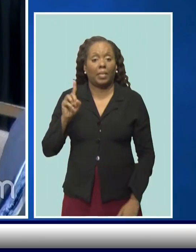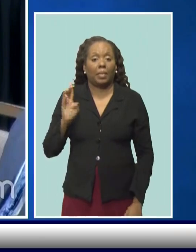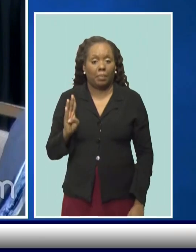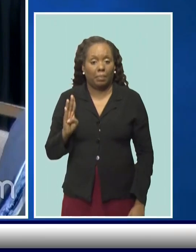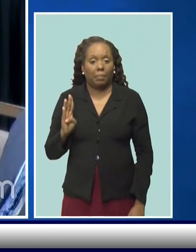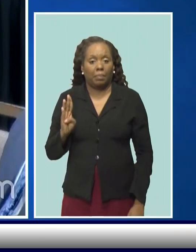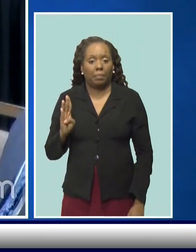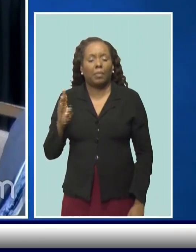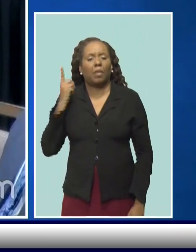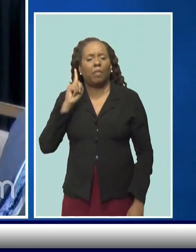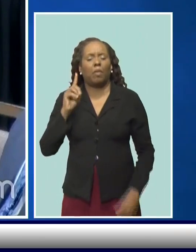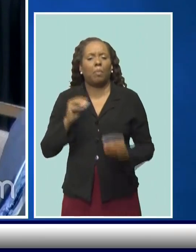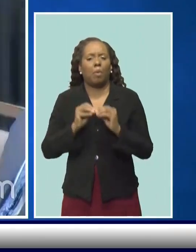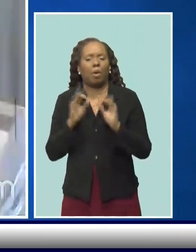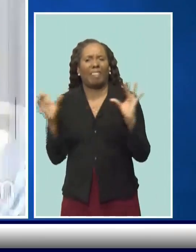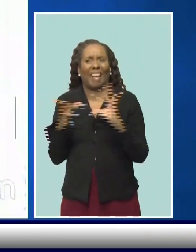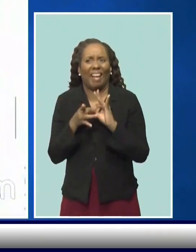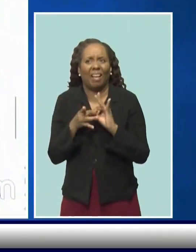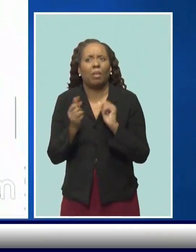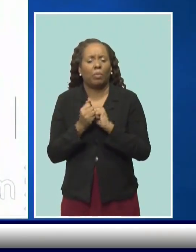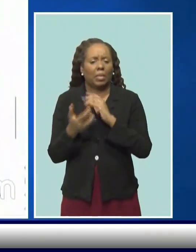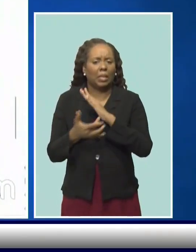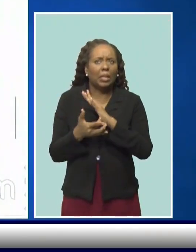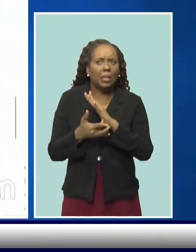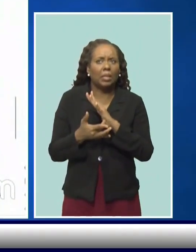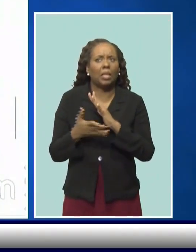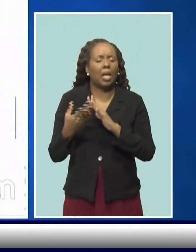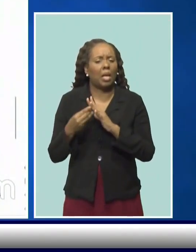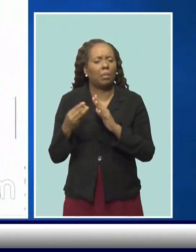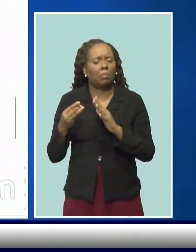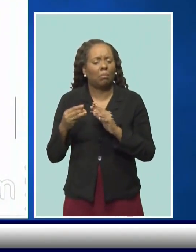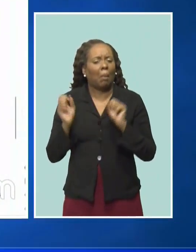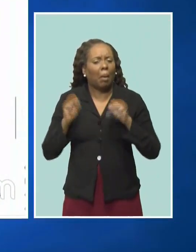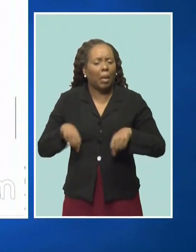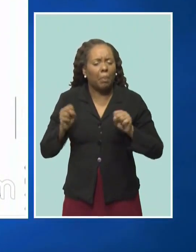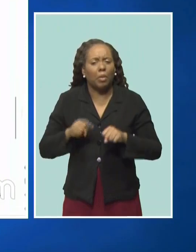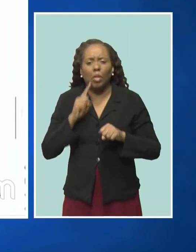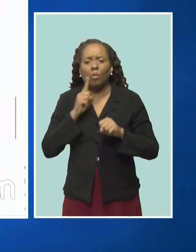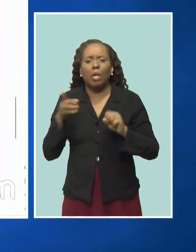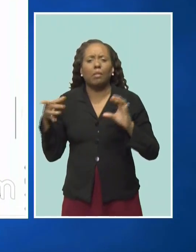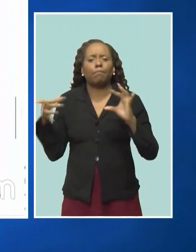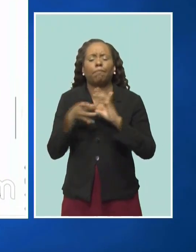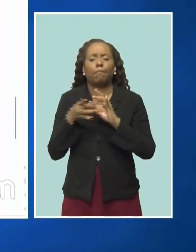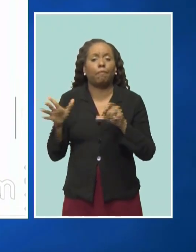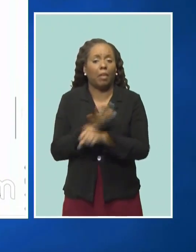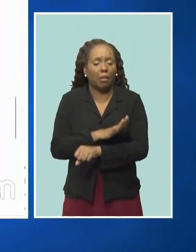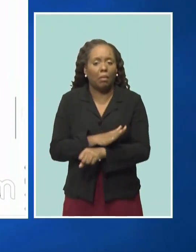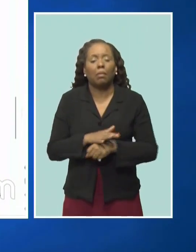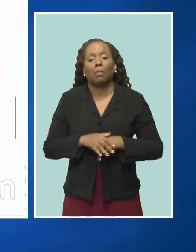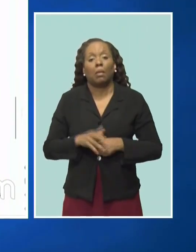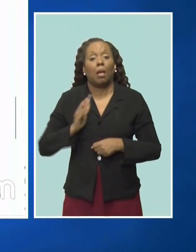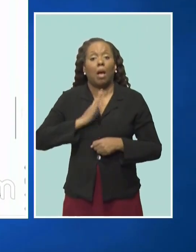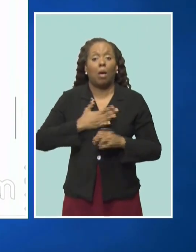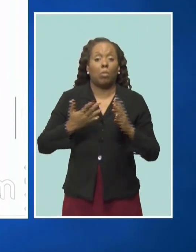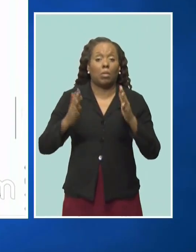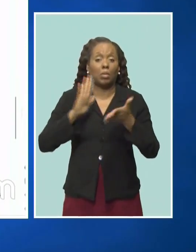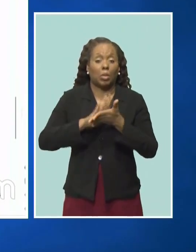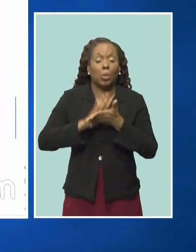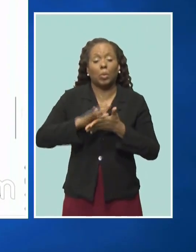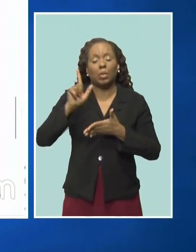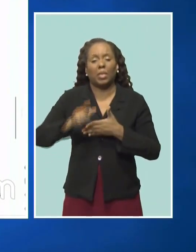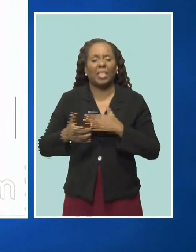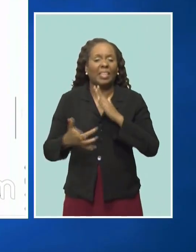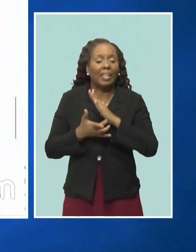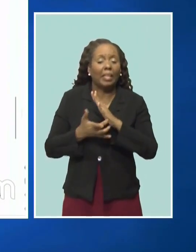only connectivity but capacity, as it relates to the digital infrastructure of our schools, because what